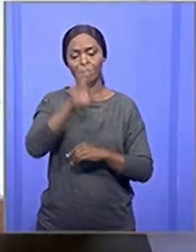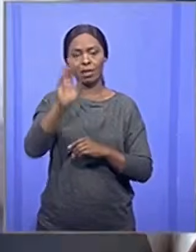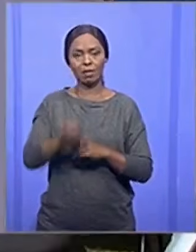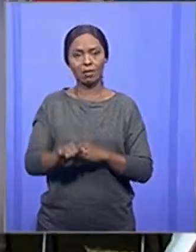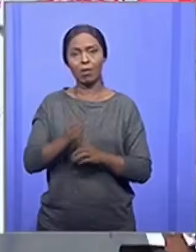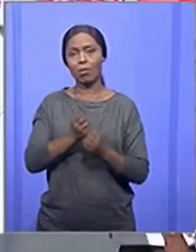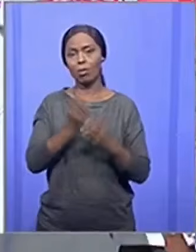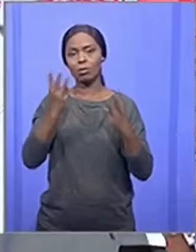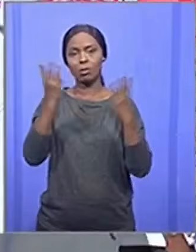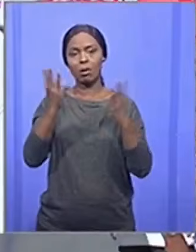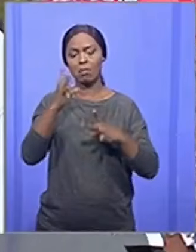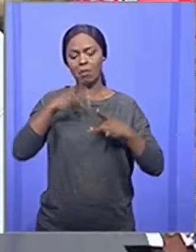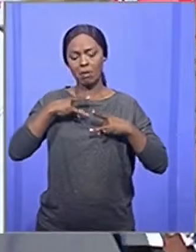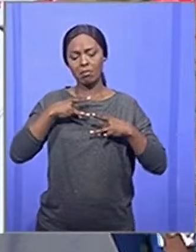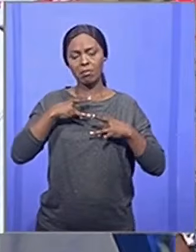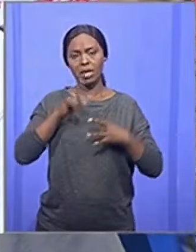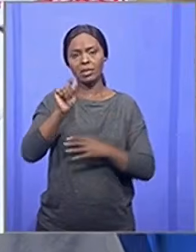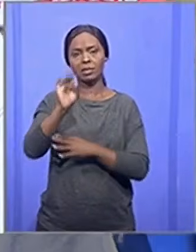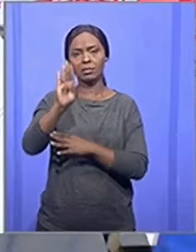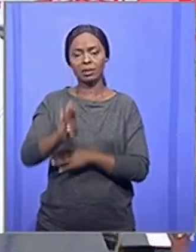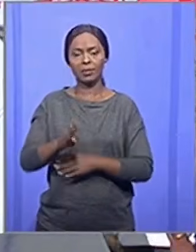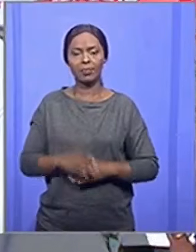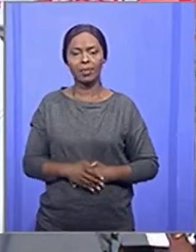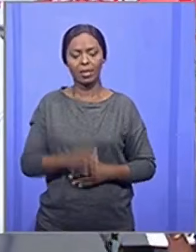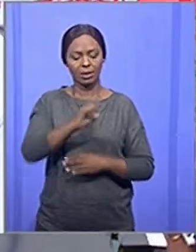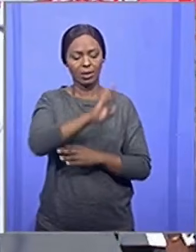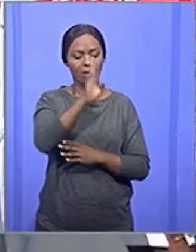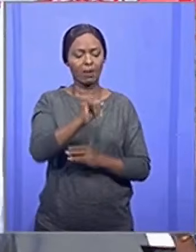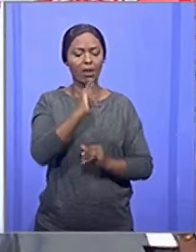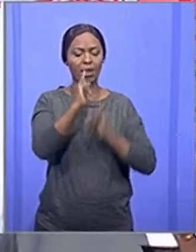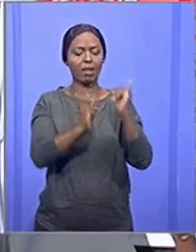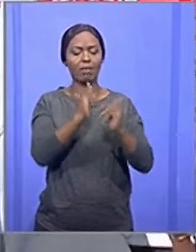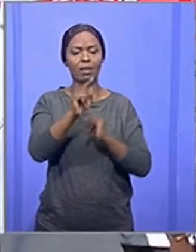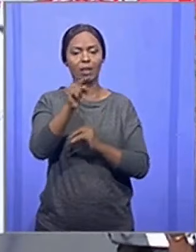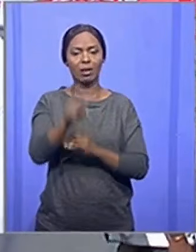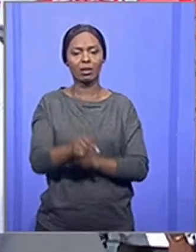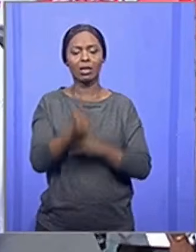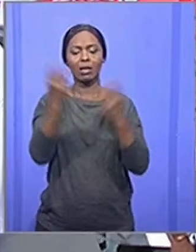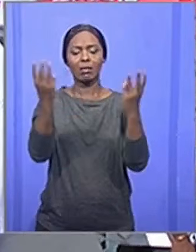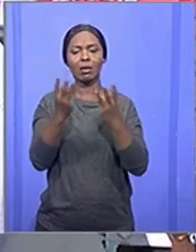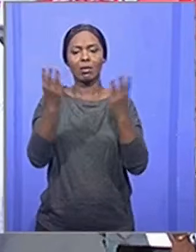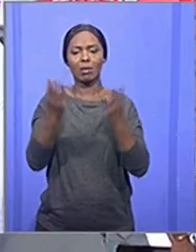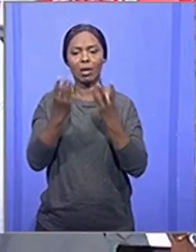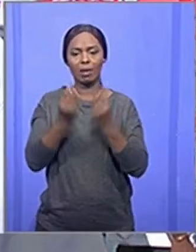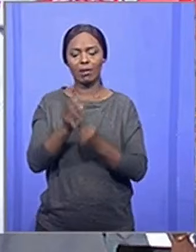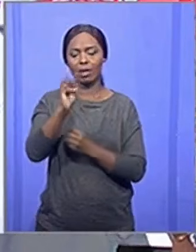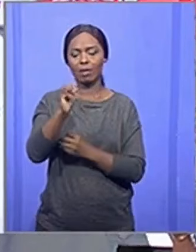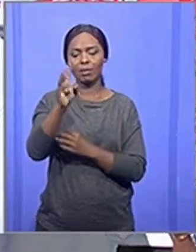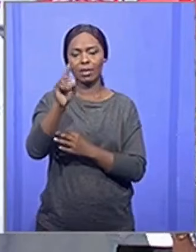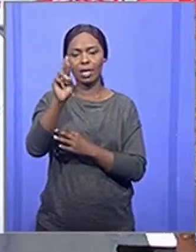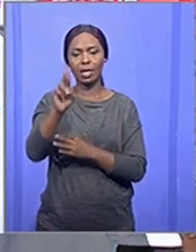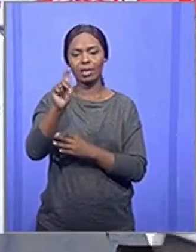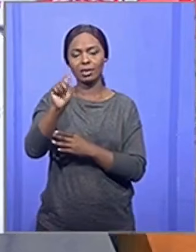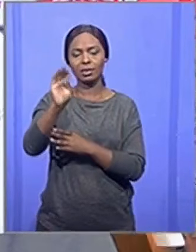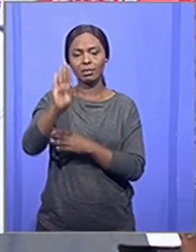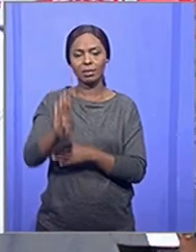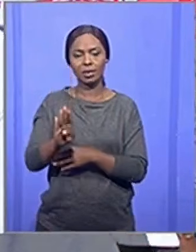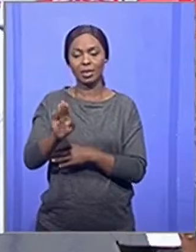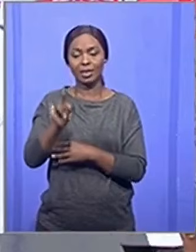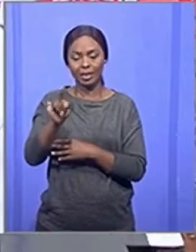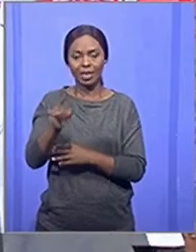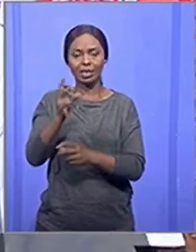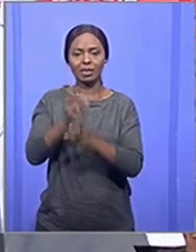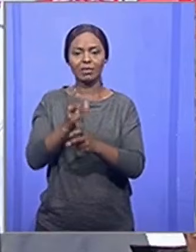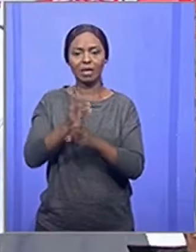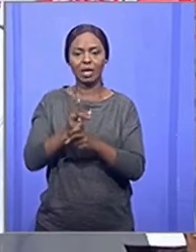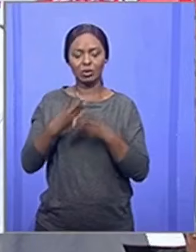tshwaetso. In South Africa currently we've got around 11,000 people who are having MTR-TB, of which you all know that it's very difficult